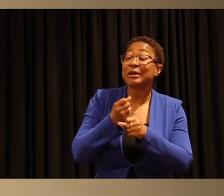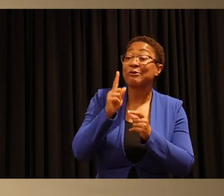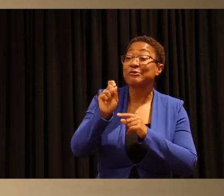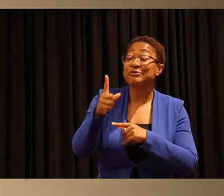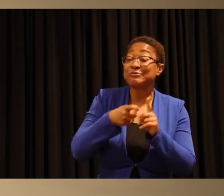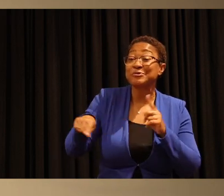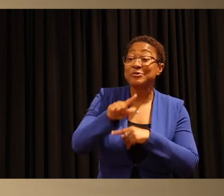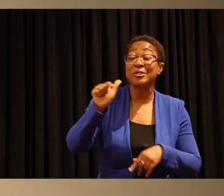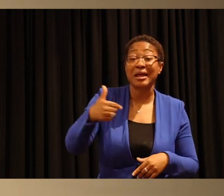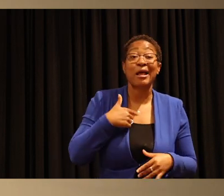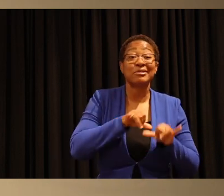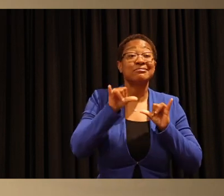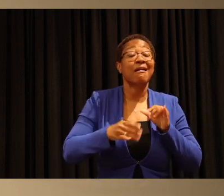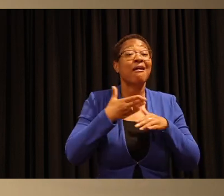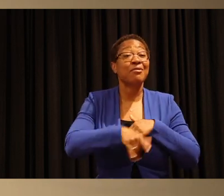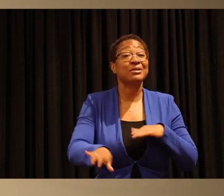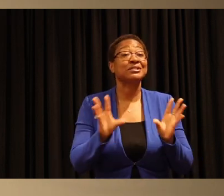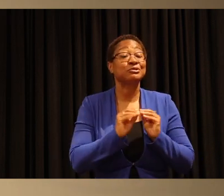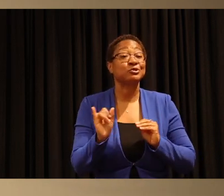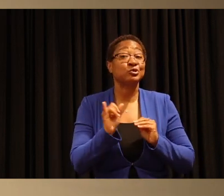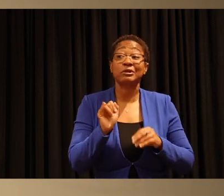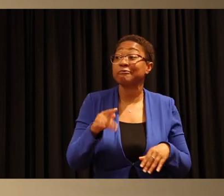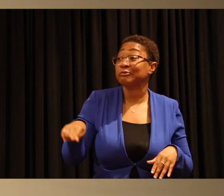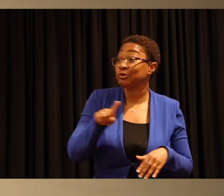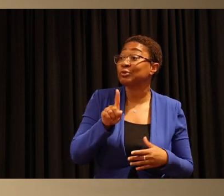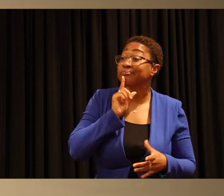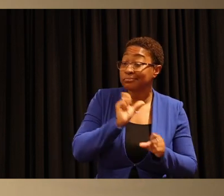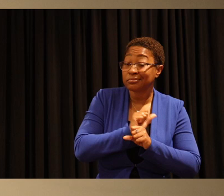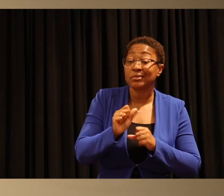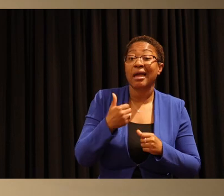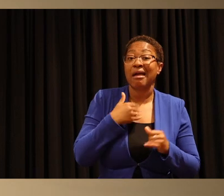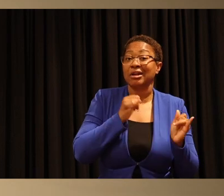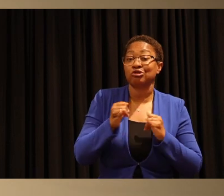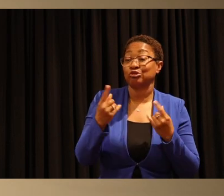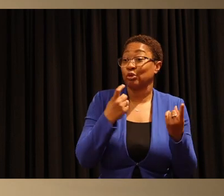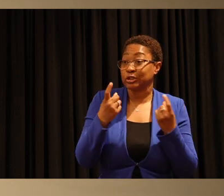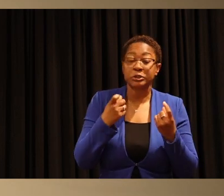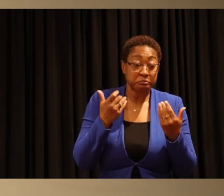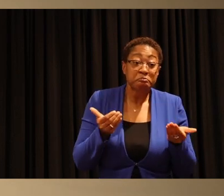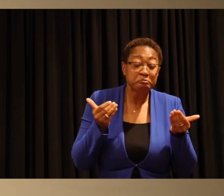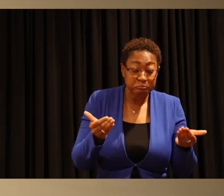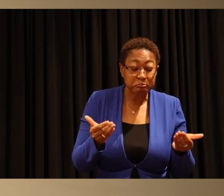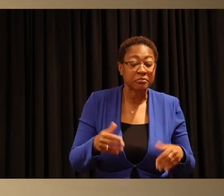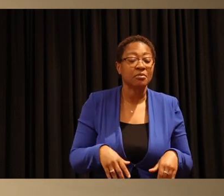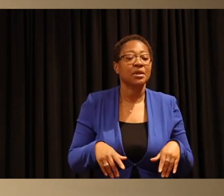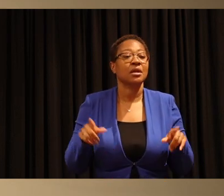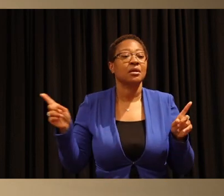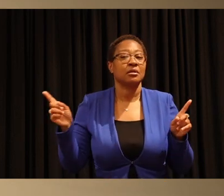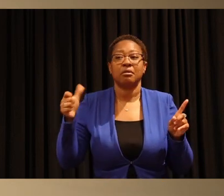on, and I'm going to stick around afterwards. So if any of you do have individual things you want to talk about, and Jamie's going to be here